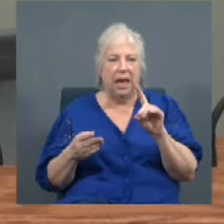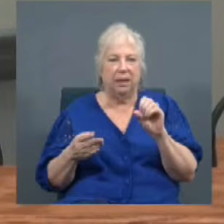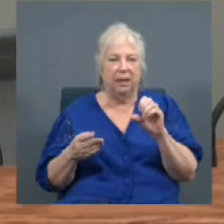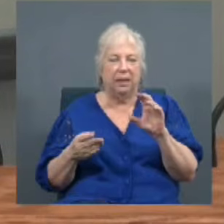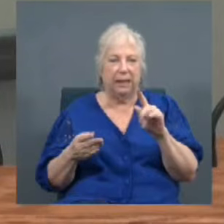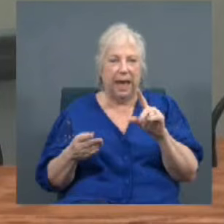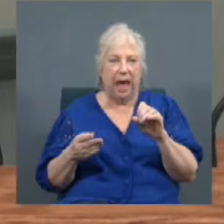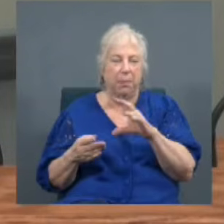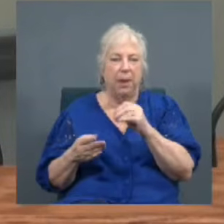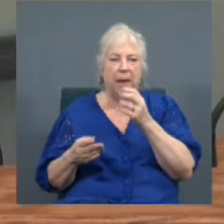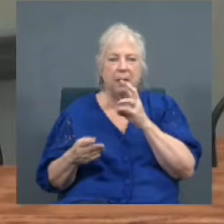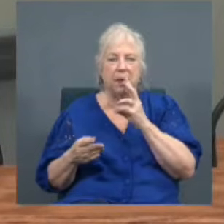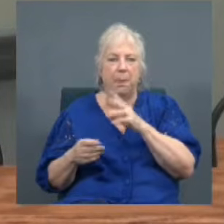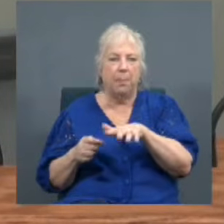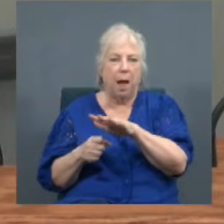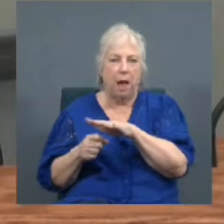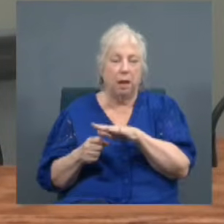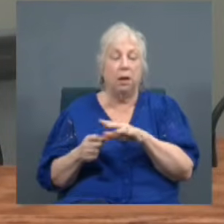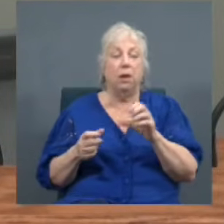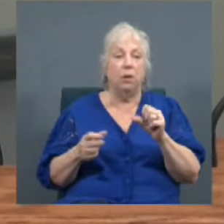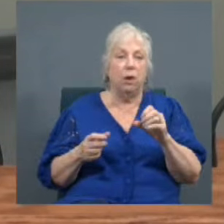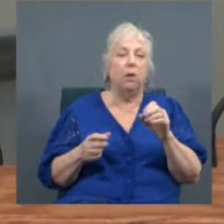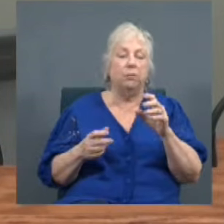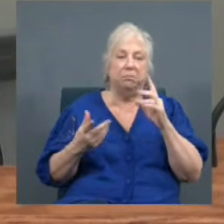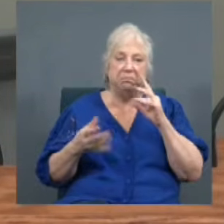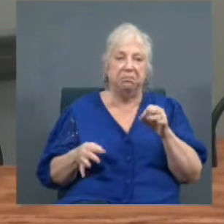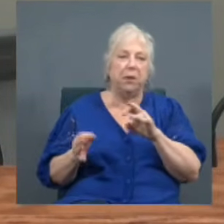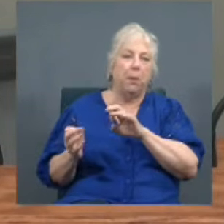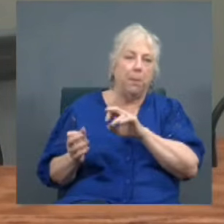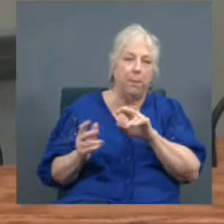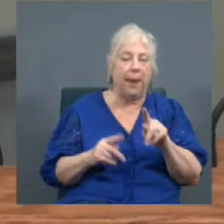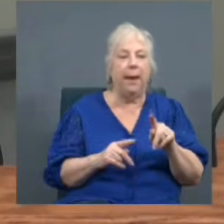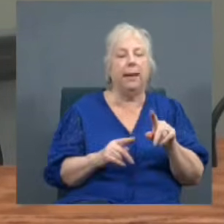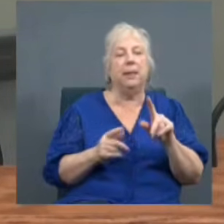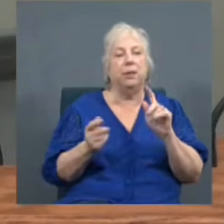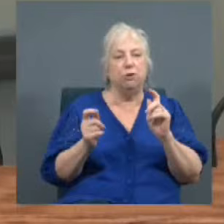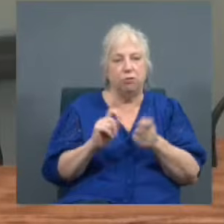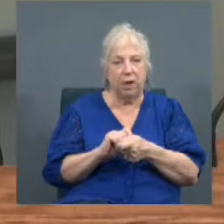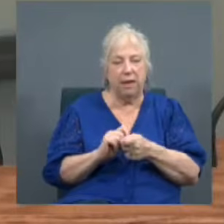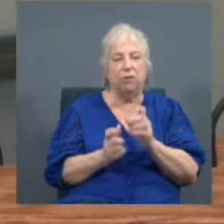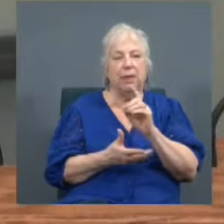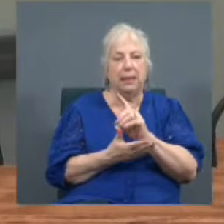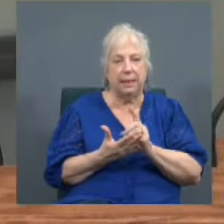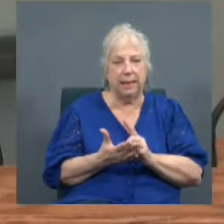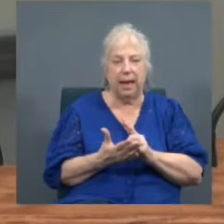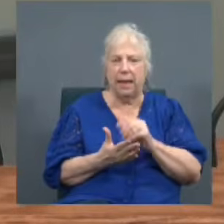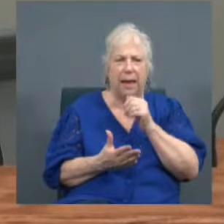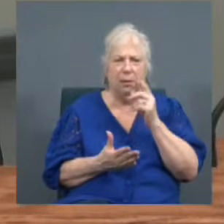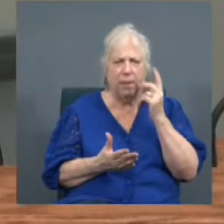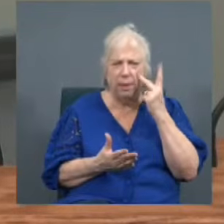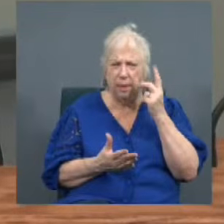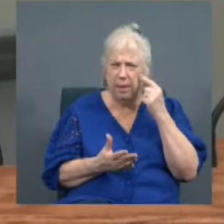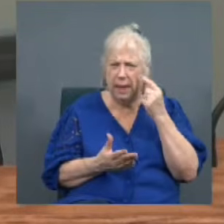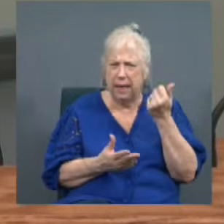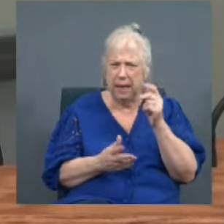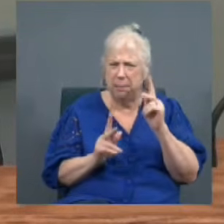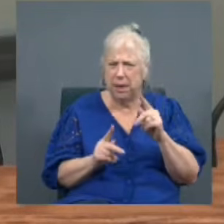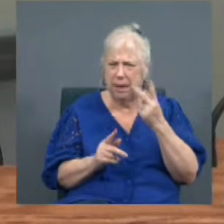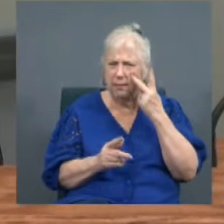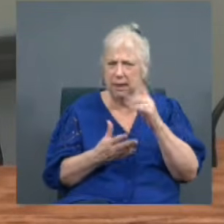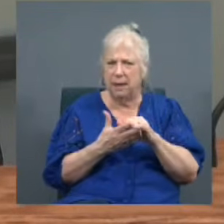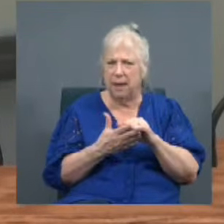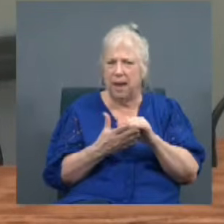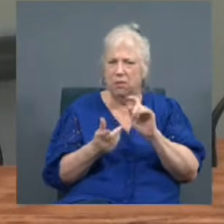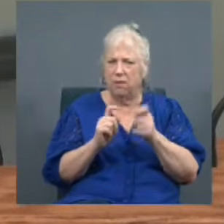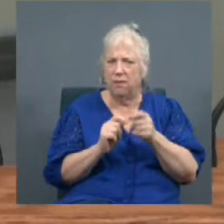they were going to go back to the drawing table and amend that, change that, and I don't think anybody's seen it since.